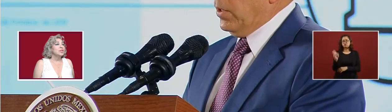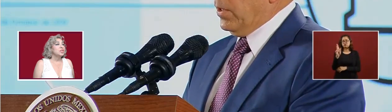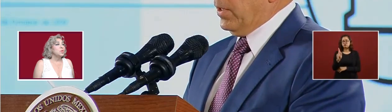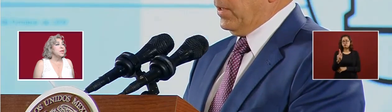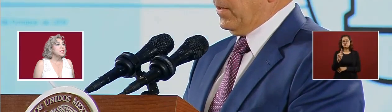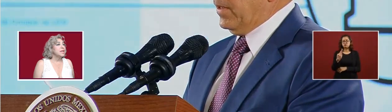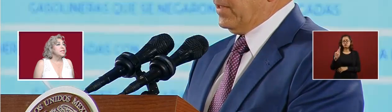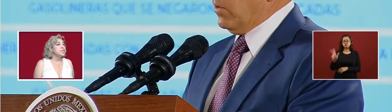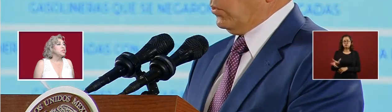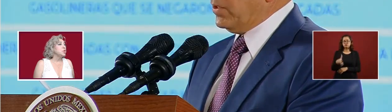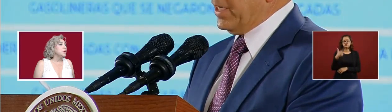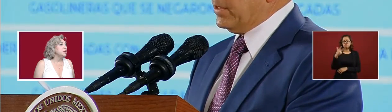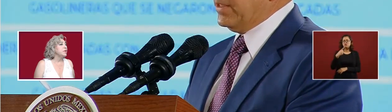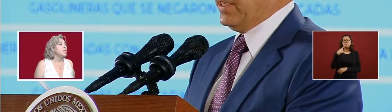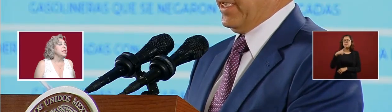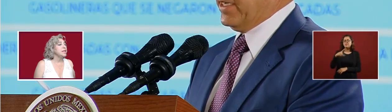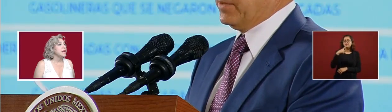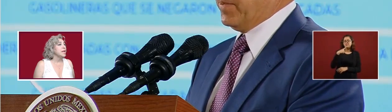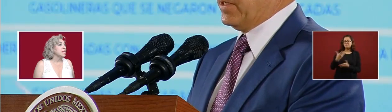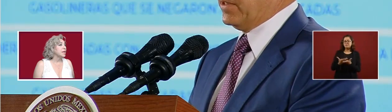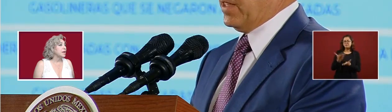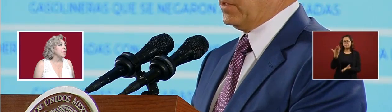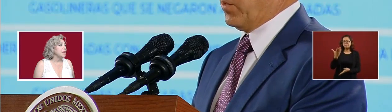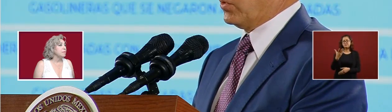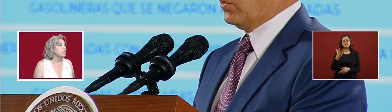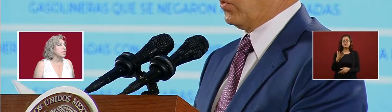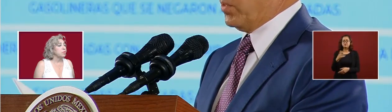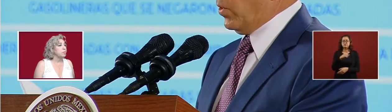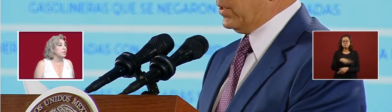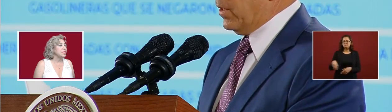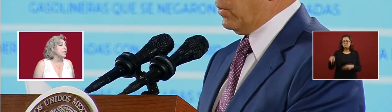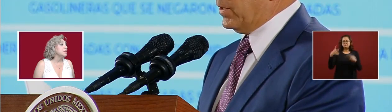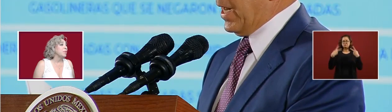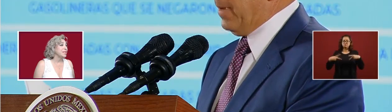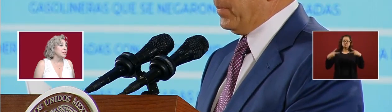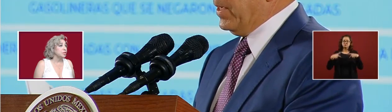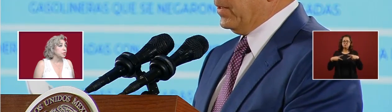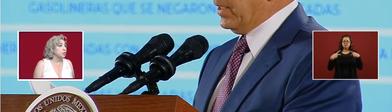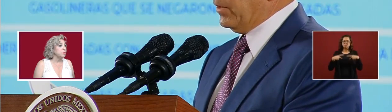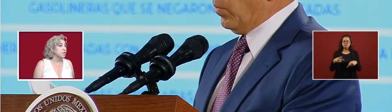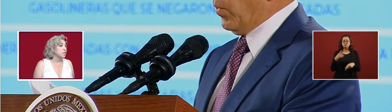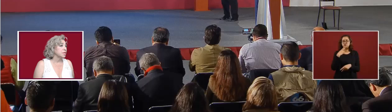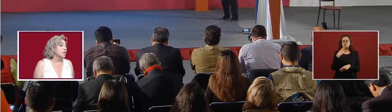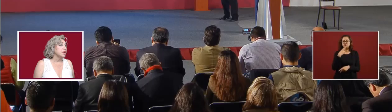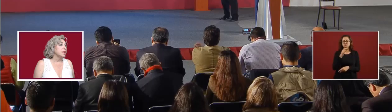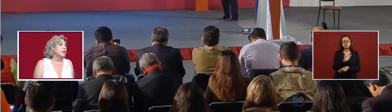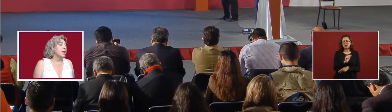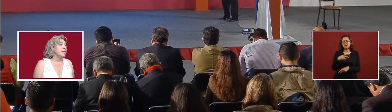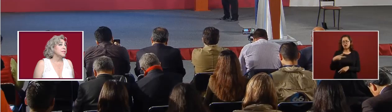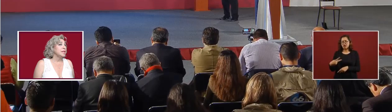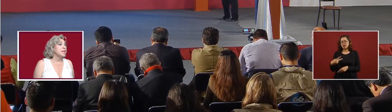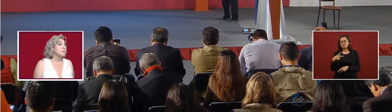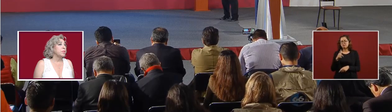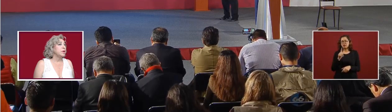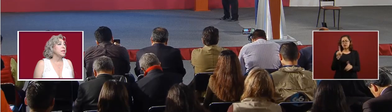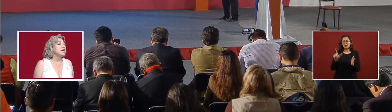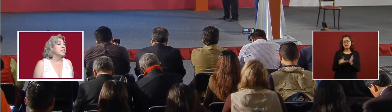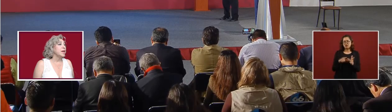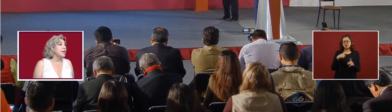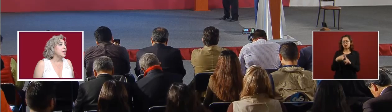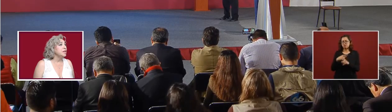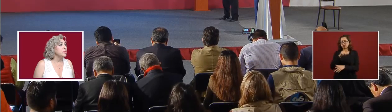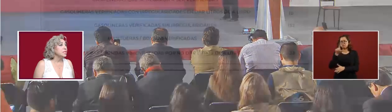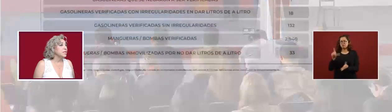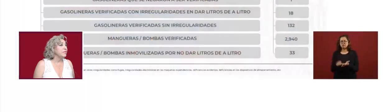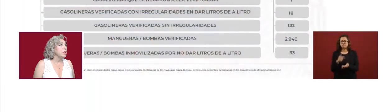So we attended to 288 claims that were presented by the consumers as a liter per liter,